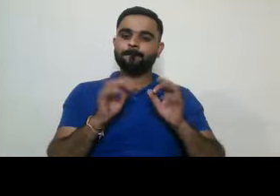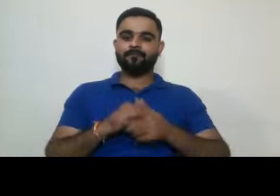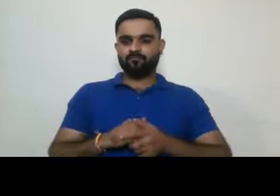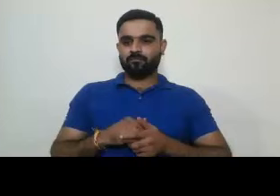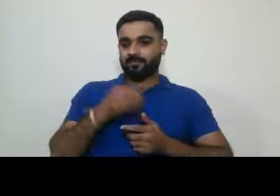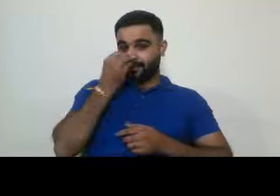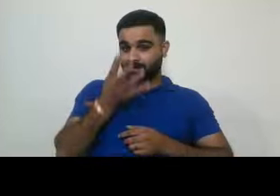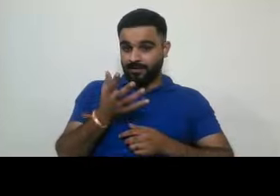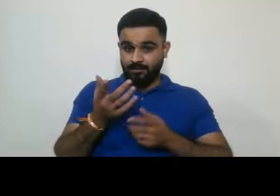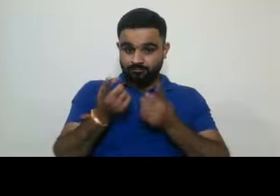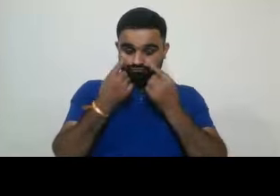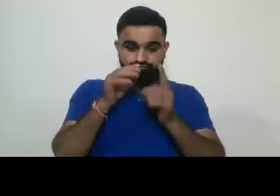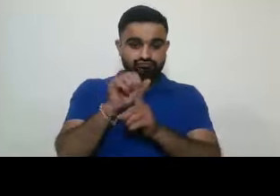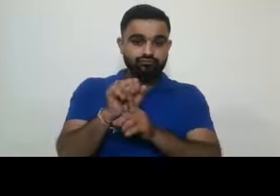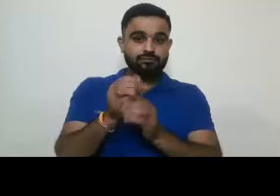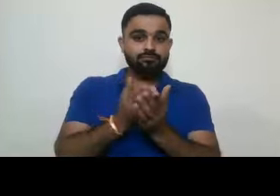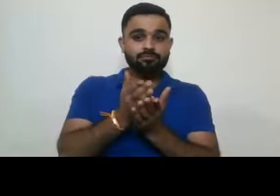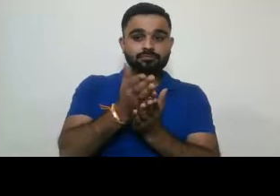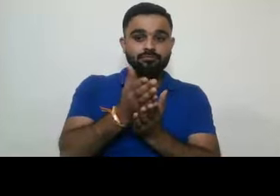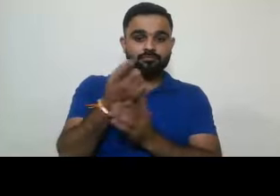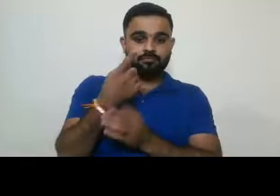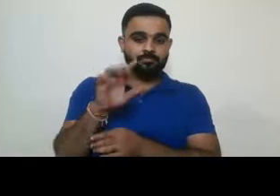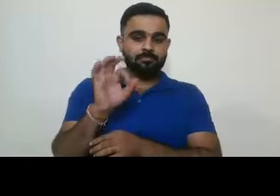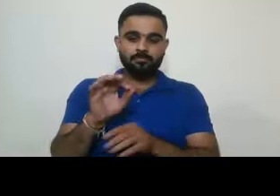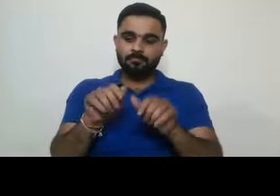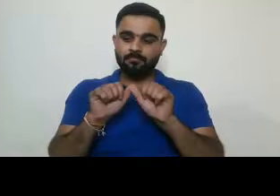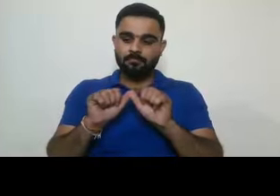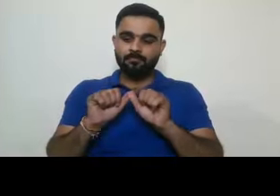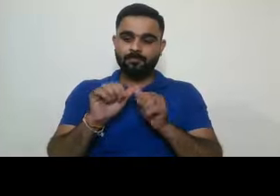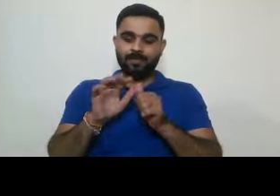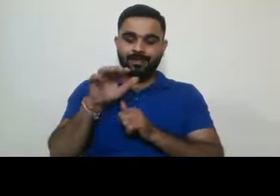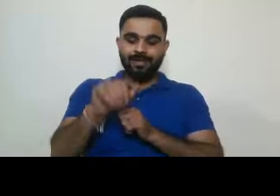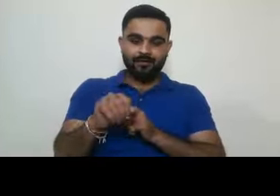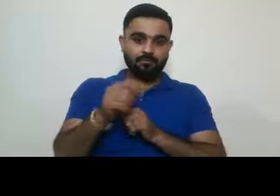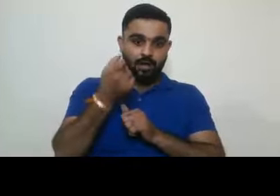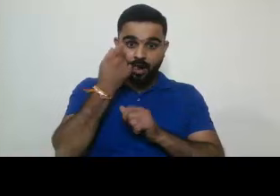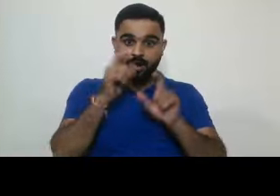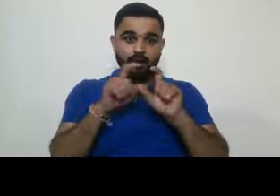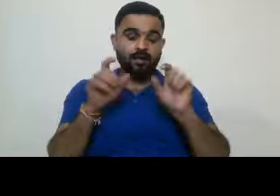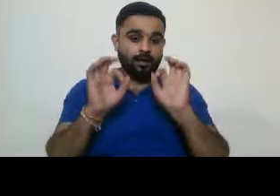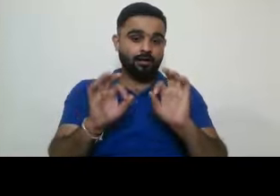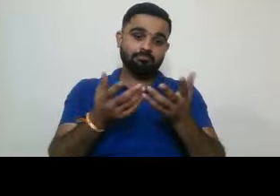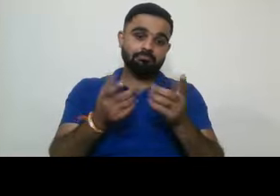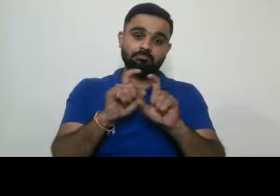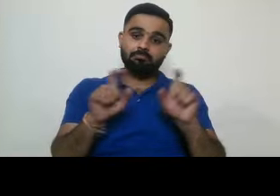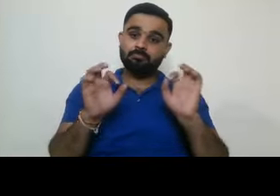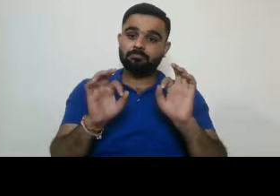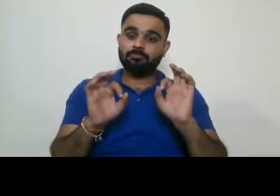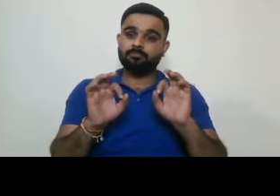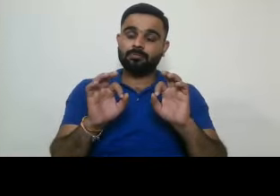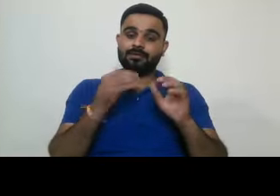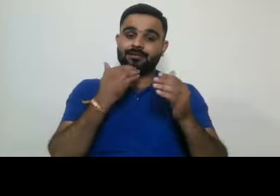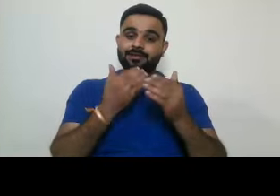Easy to integrate. That's perfect, Guinea. Edison says accessibility. Oh, there you got it. You got it. Time